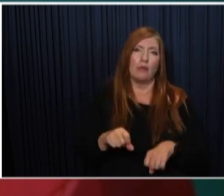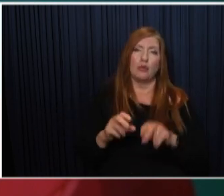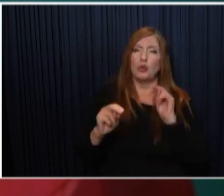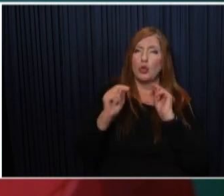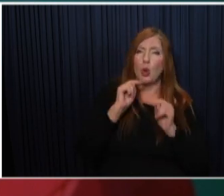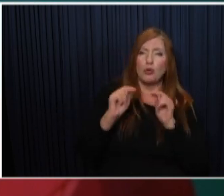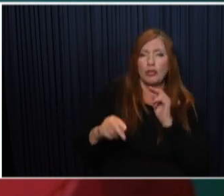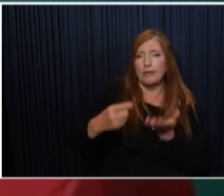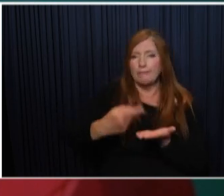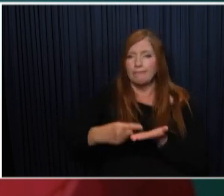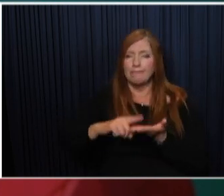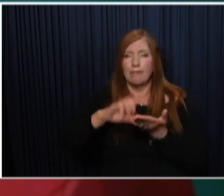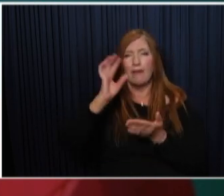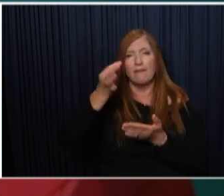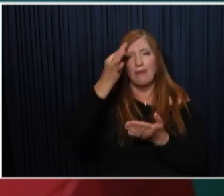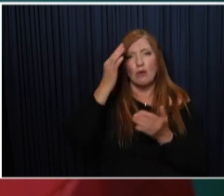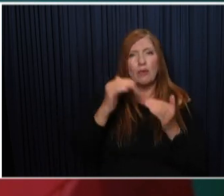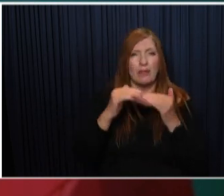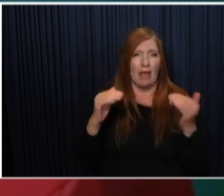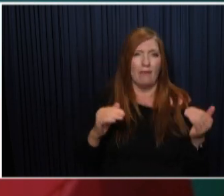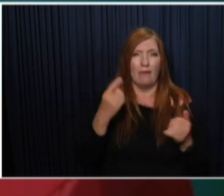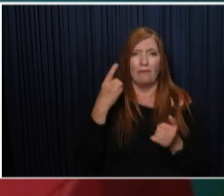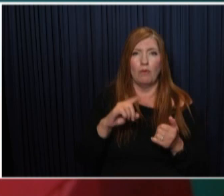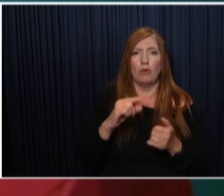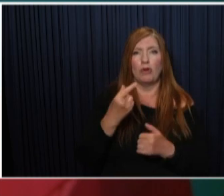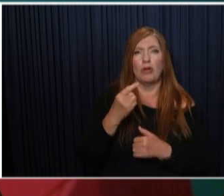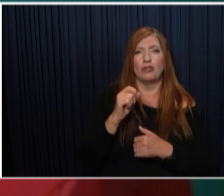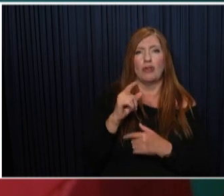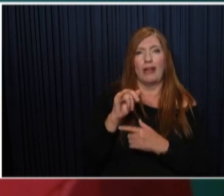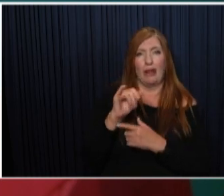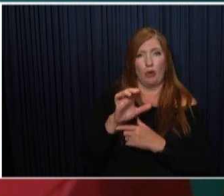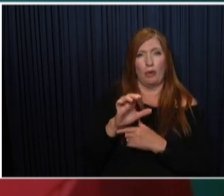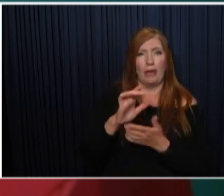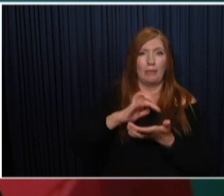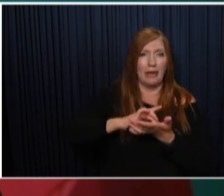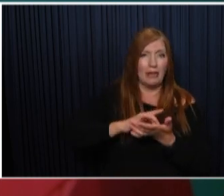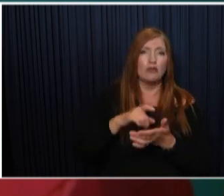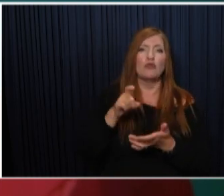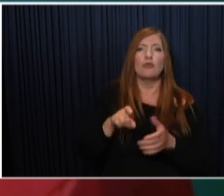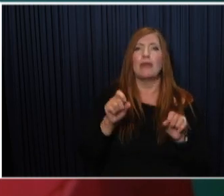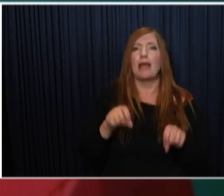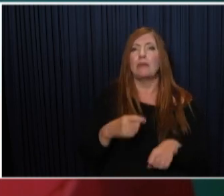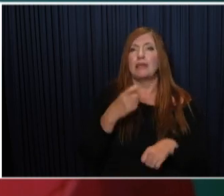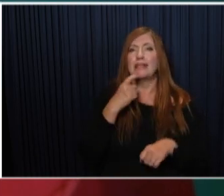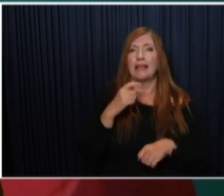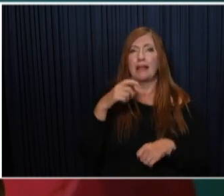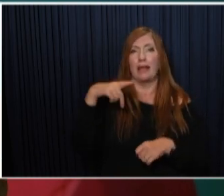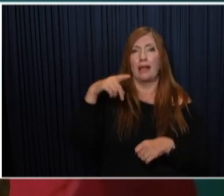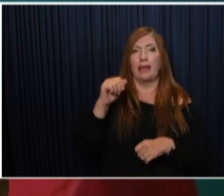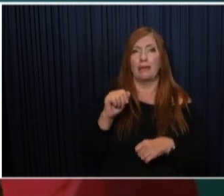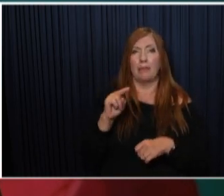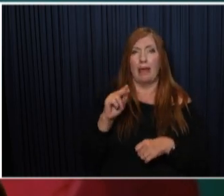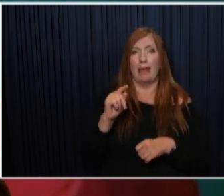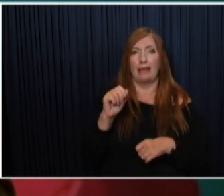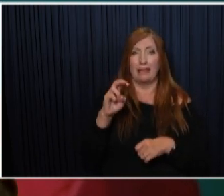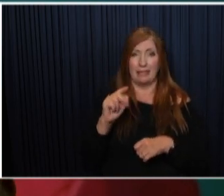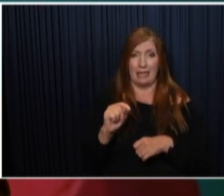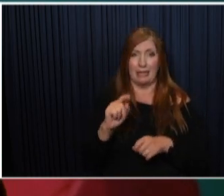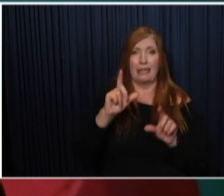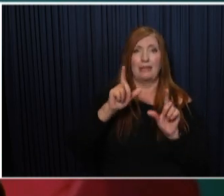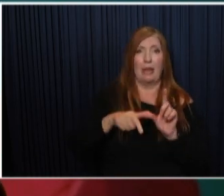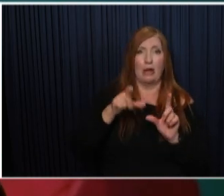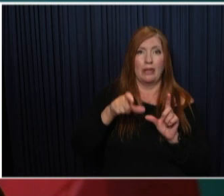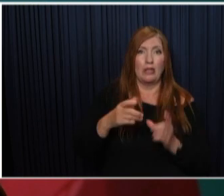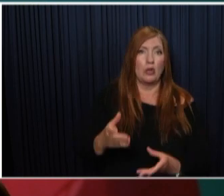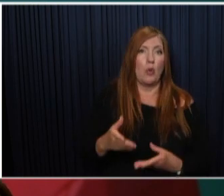negotiate at a federal level for generic drugs. We need to be able to say the patent has expired. We need to offer that